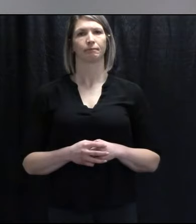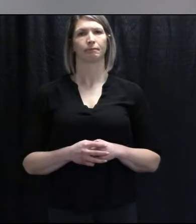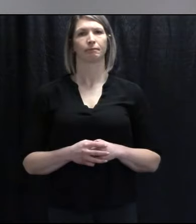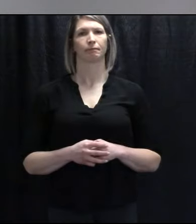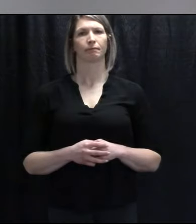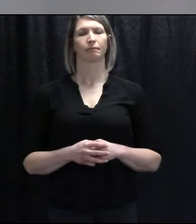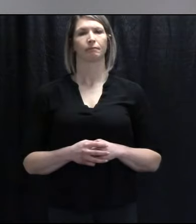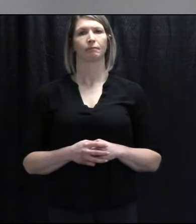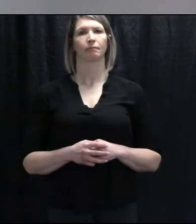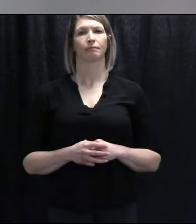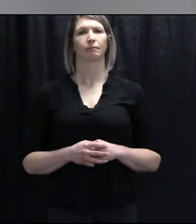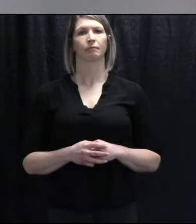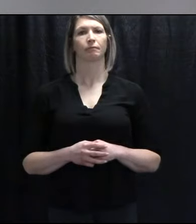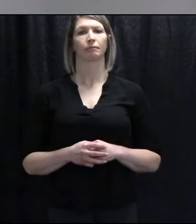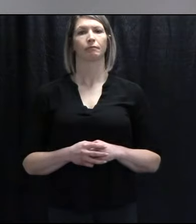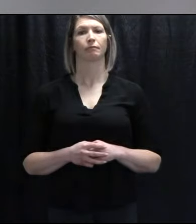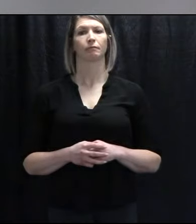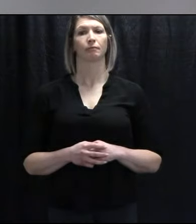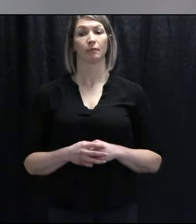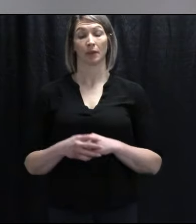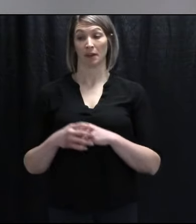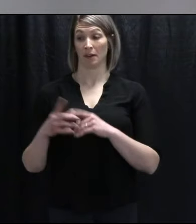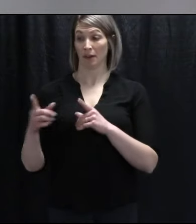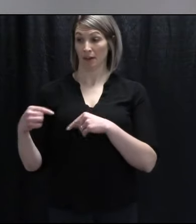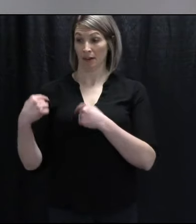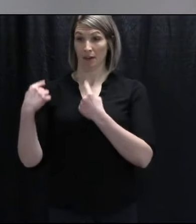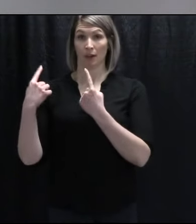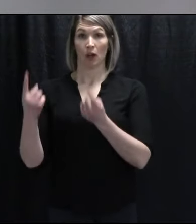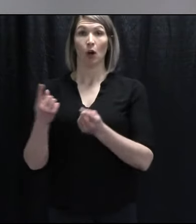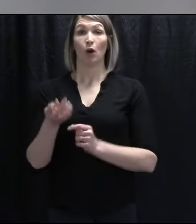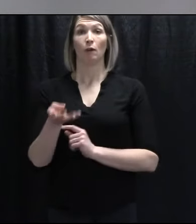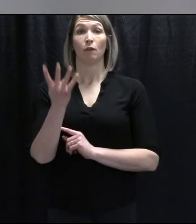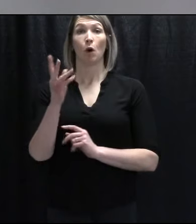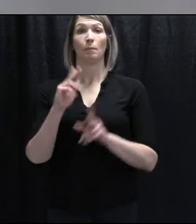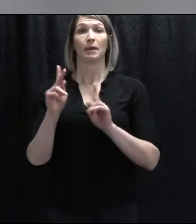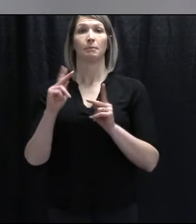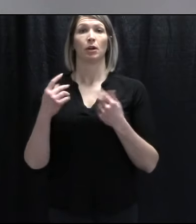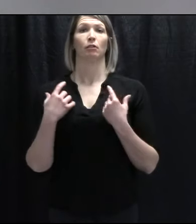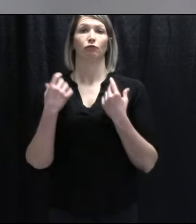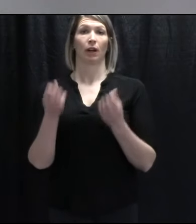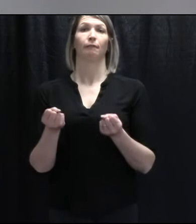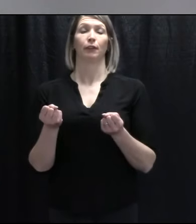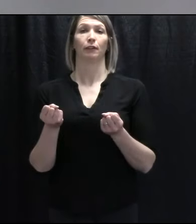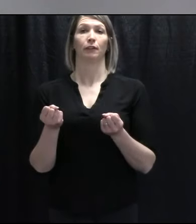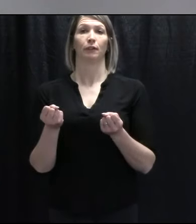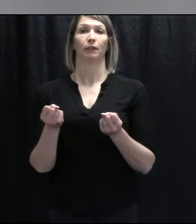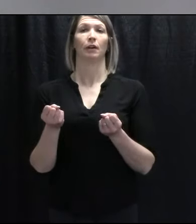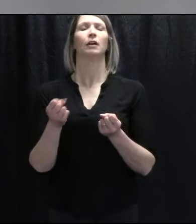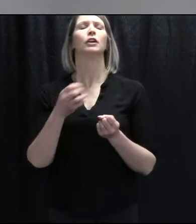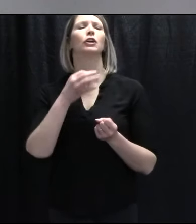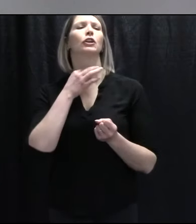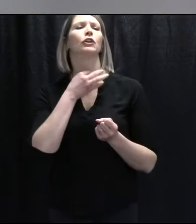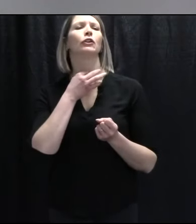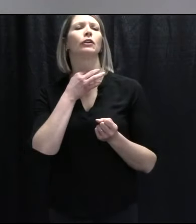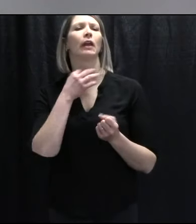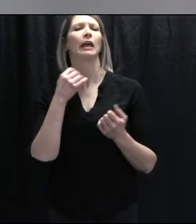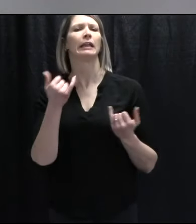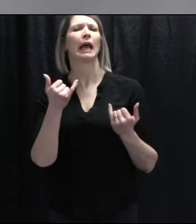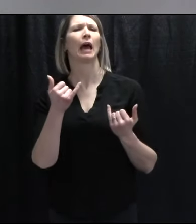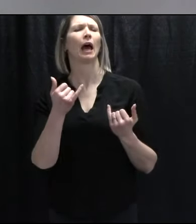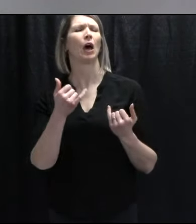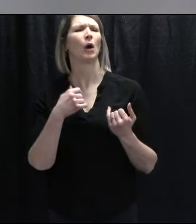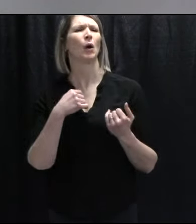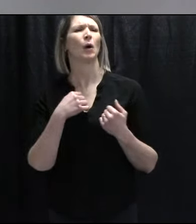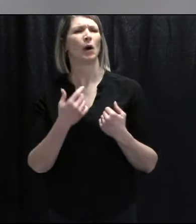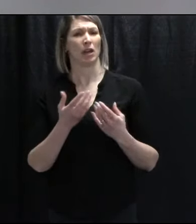So far, 4 people have recovered from COVID-19, and I'd like to know, what is the procedure or process for declaring someone free